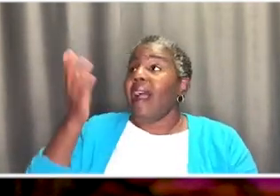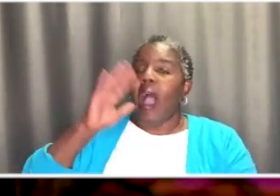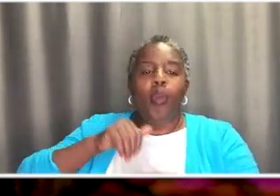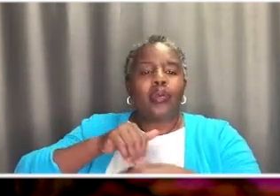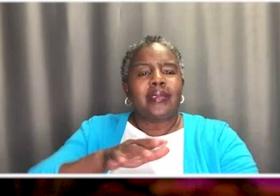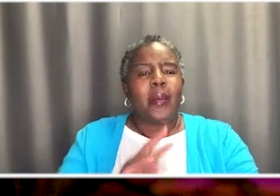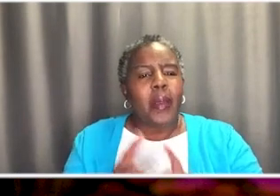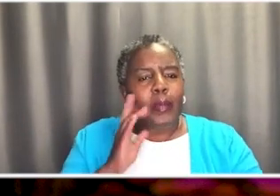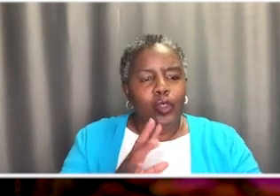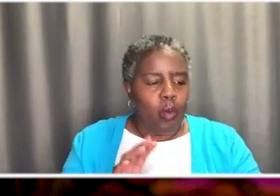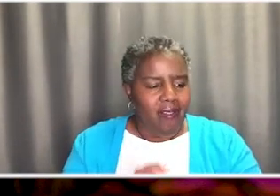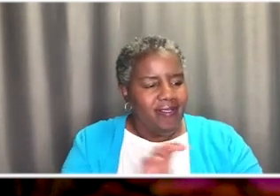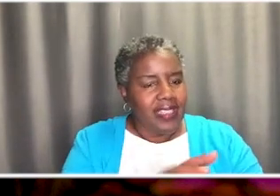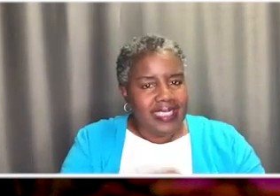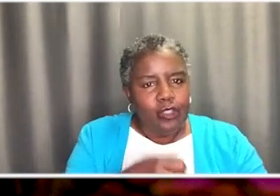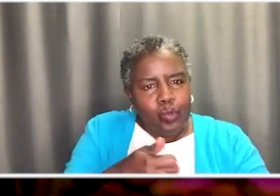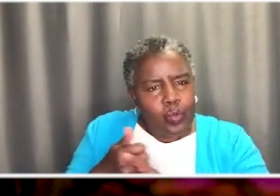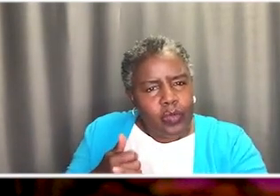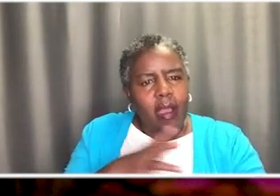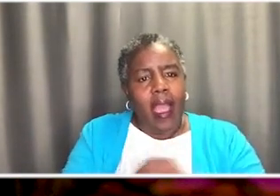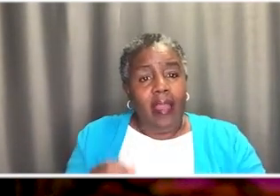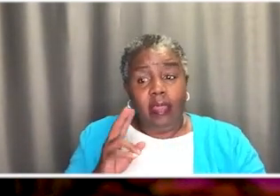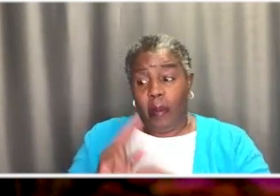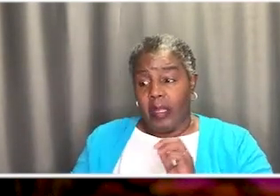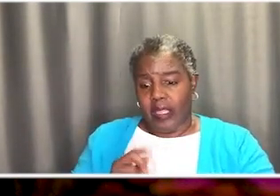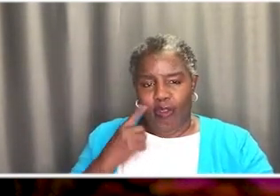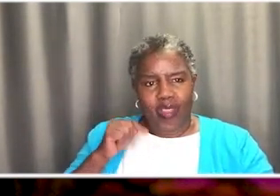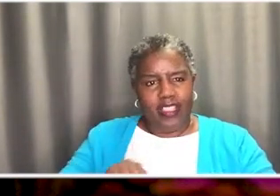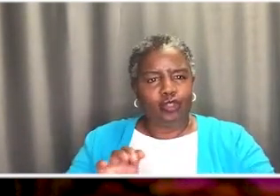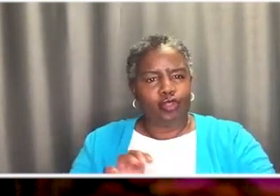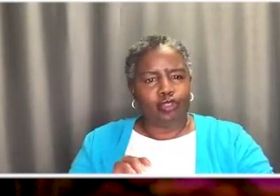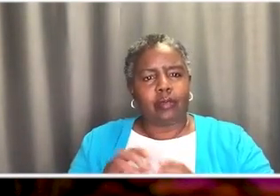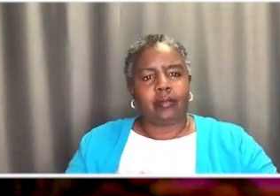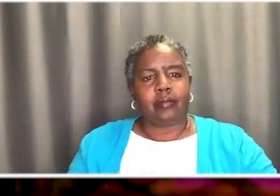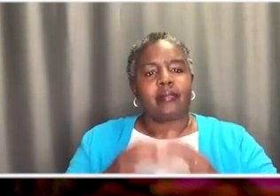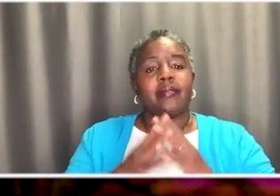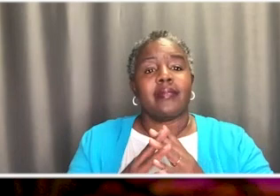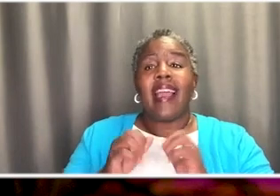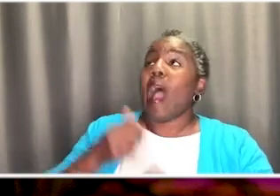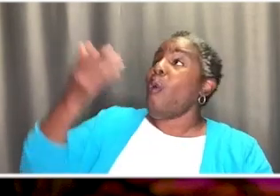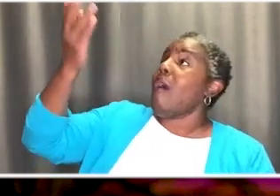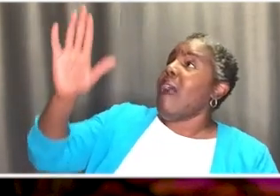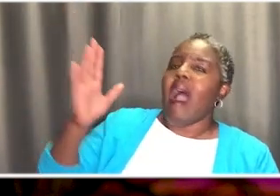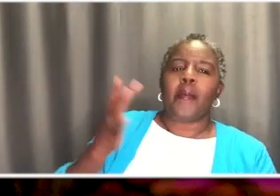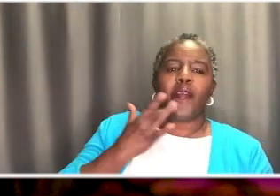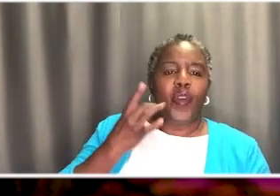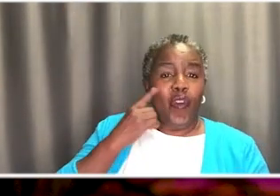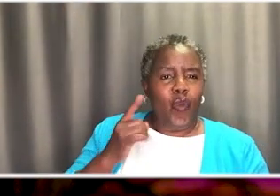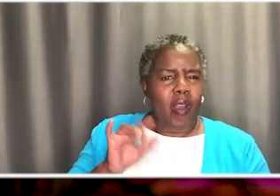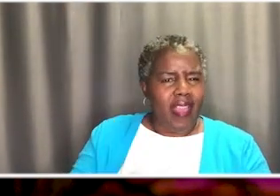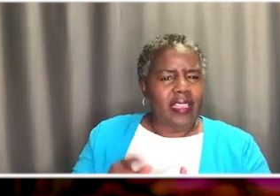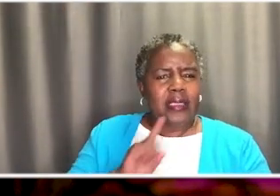to invest in you and the building of the church the way God wants it to be.